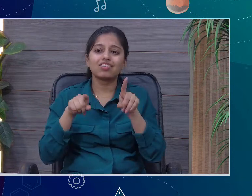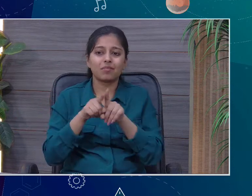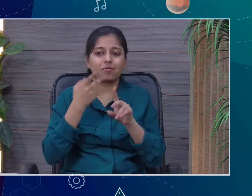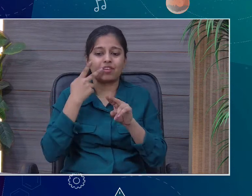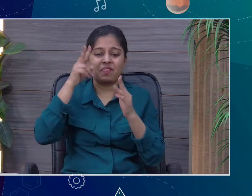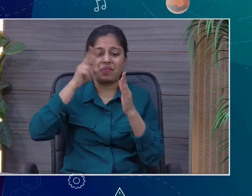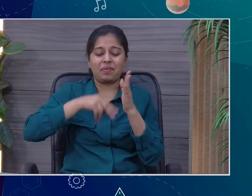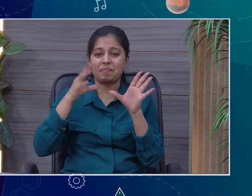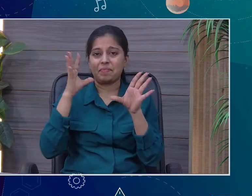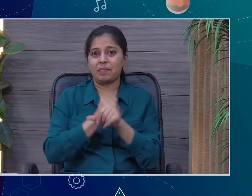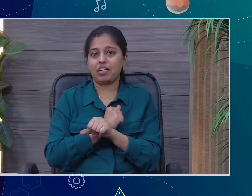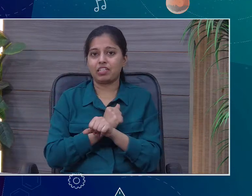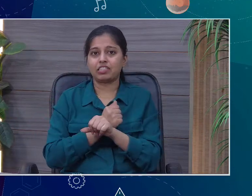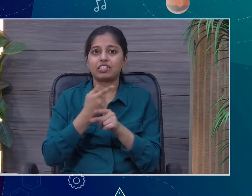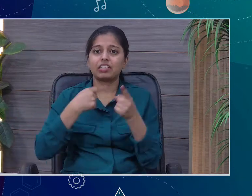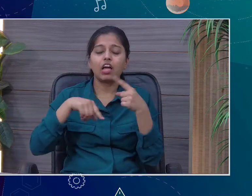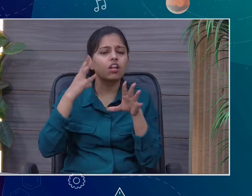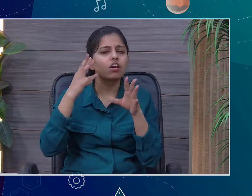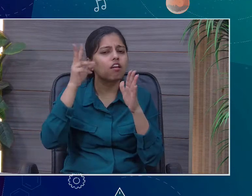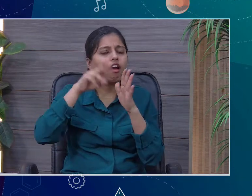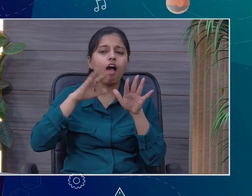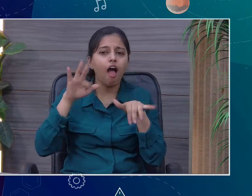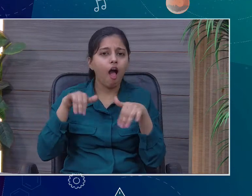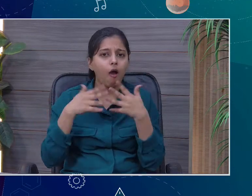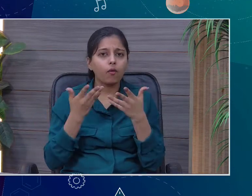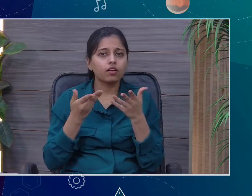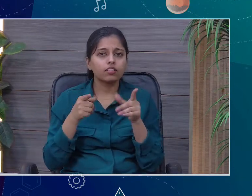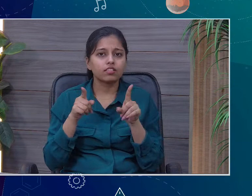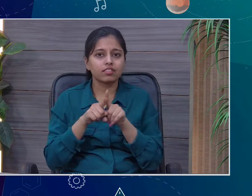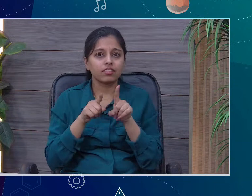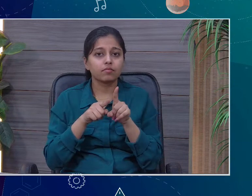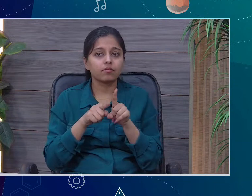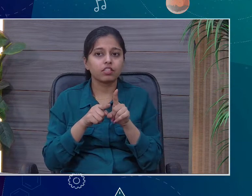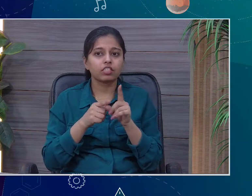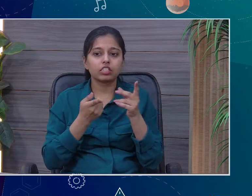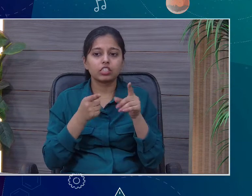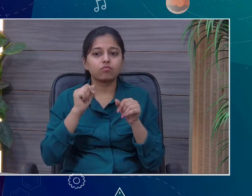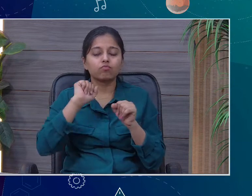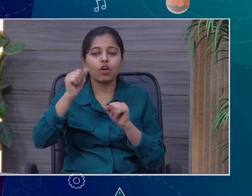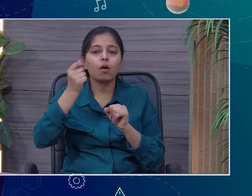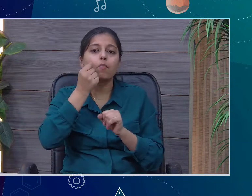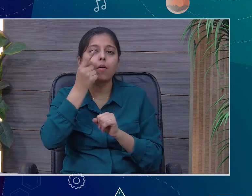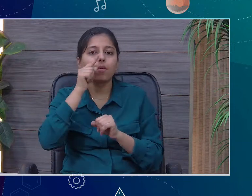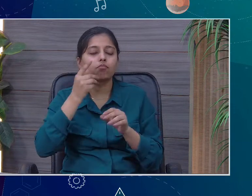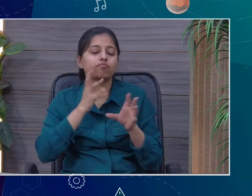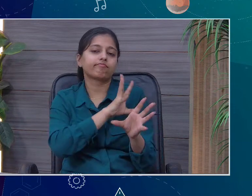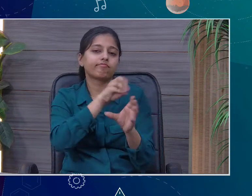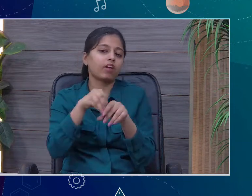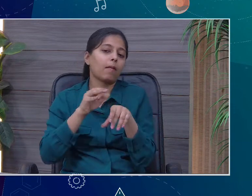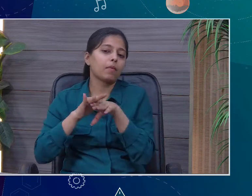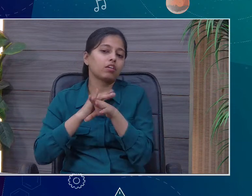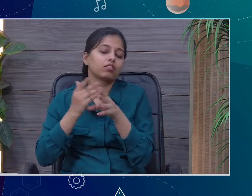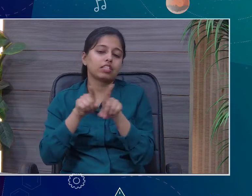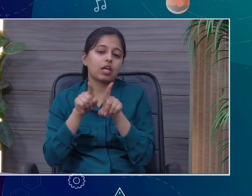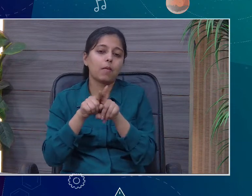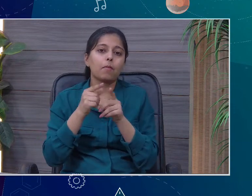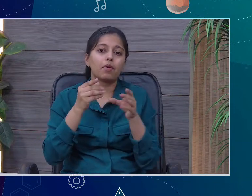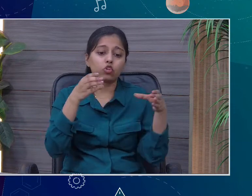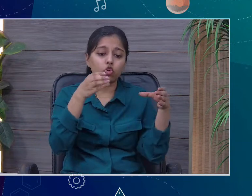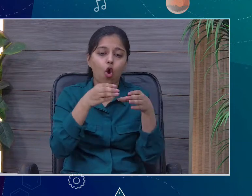read? They can read it by getting engaged to their pair. Now the pairs have to be